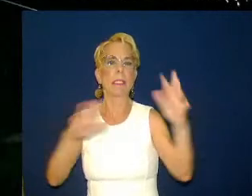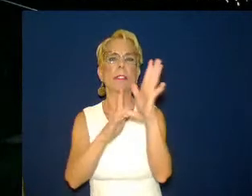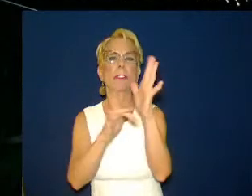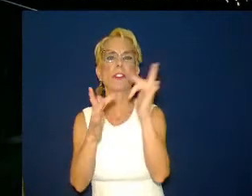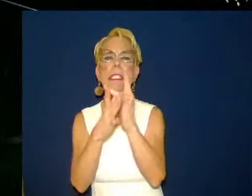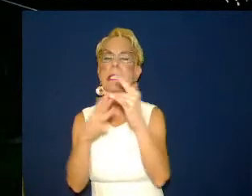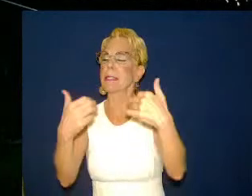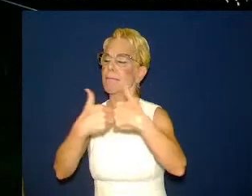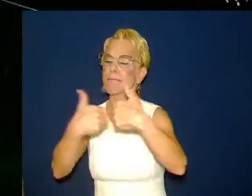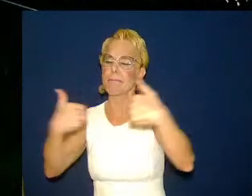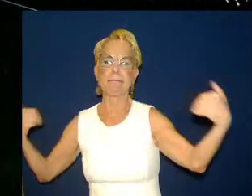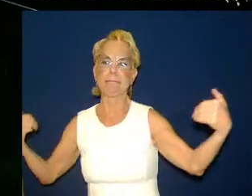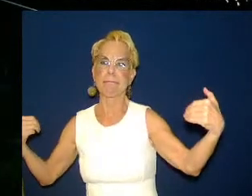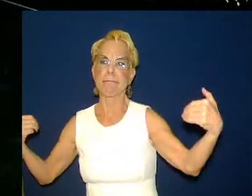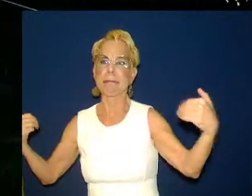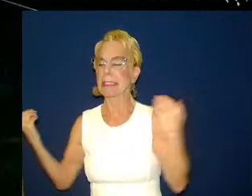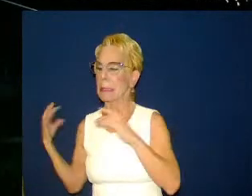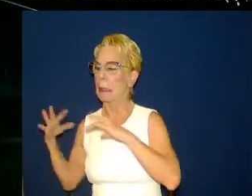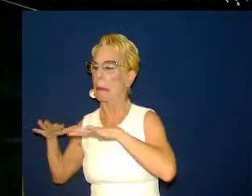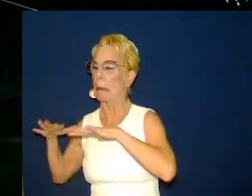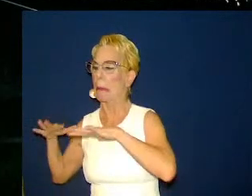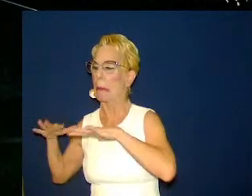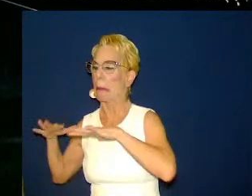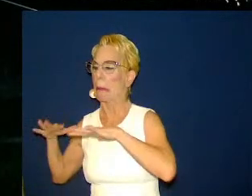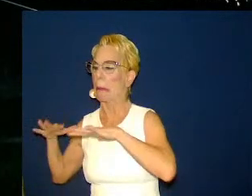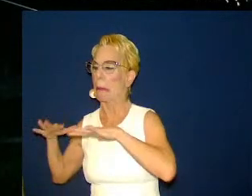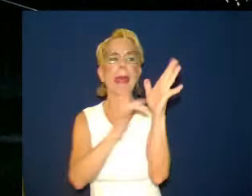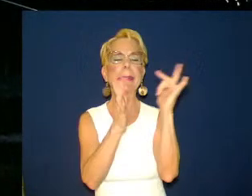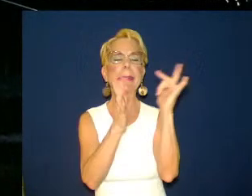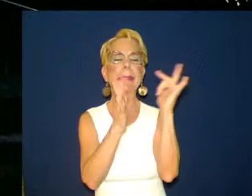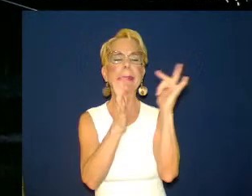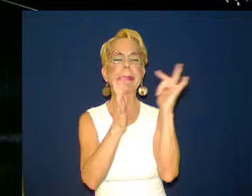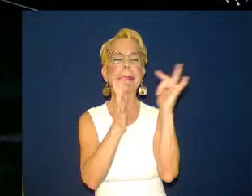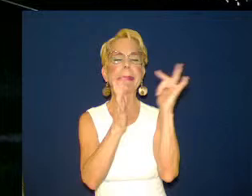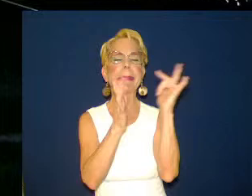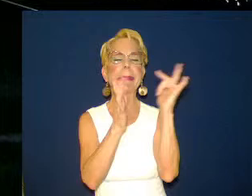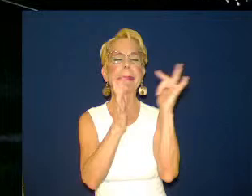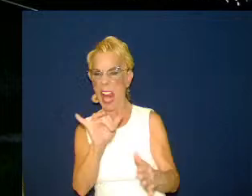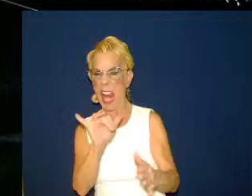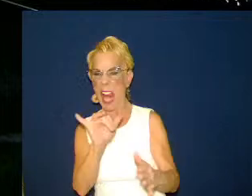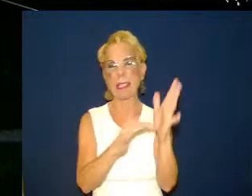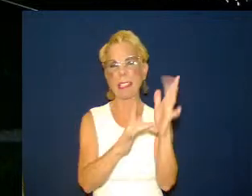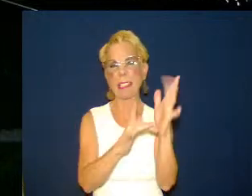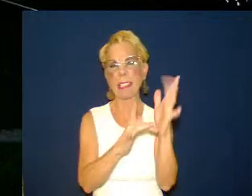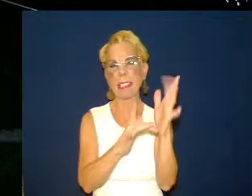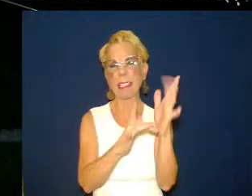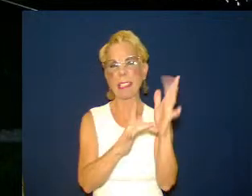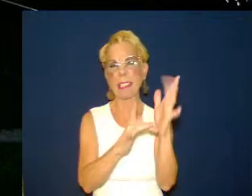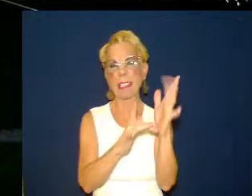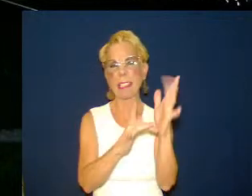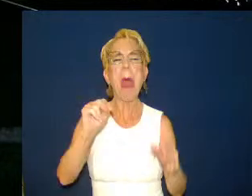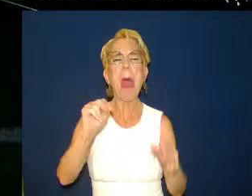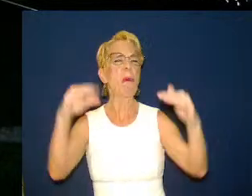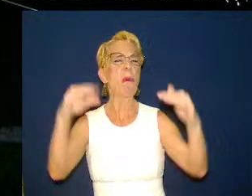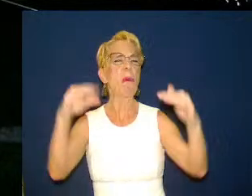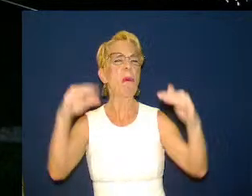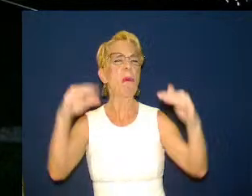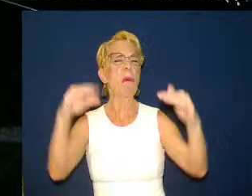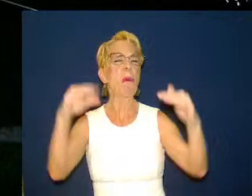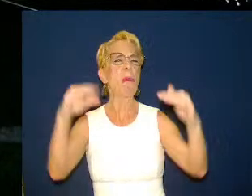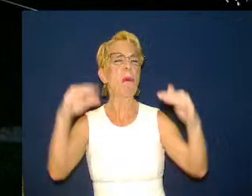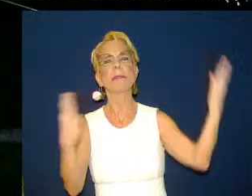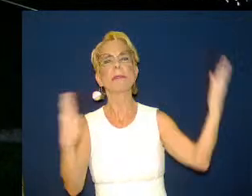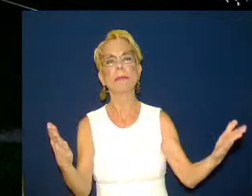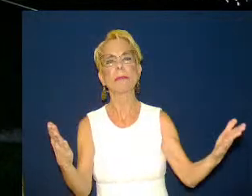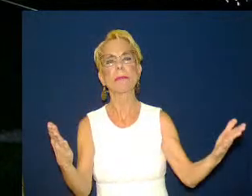from the crowd. Jesus is like no other, amen? He's like nobody else. And that's why we need to